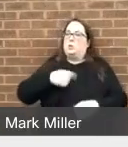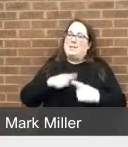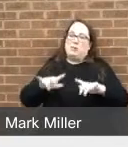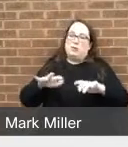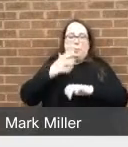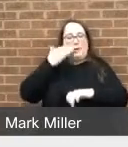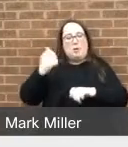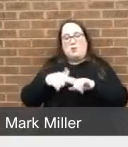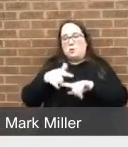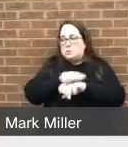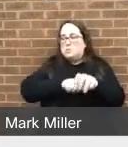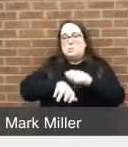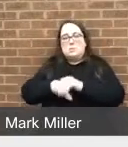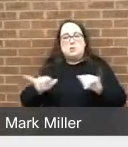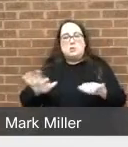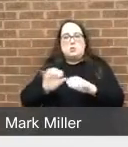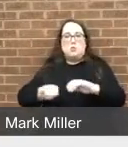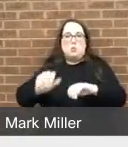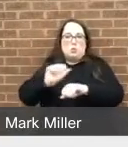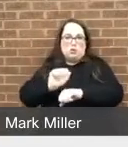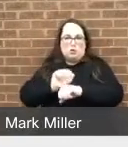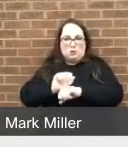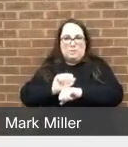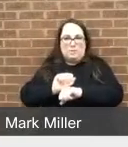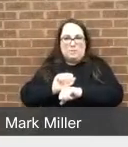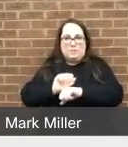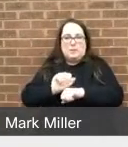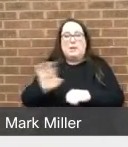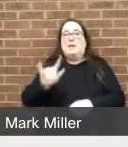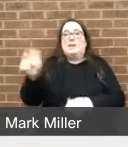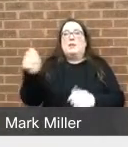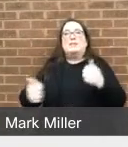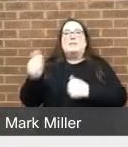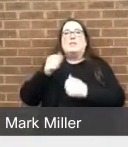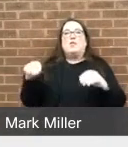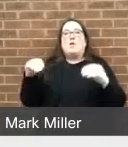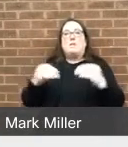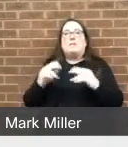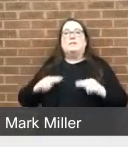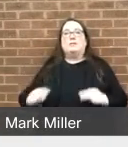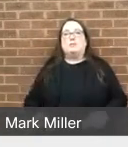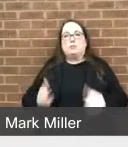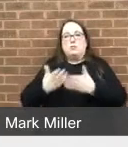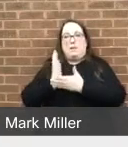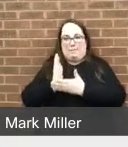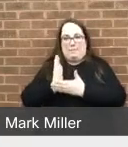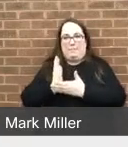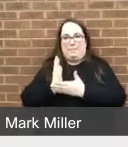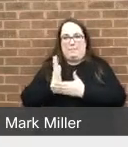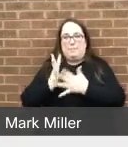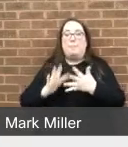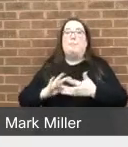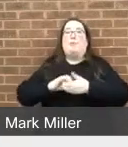better as a nation. The county executive and the Office of Human Rights partnered